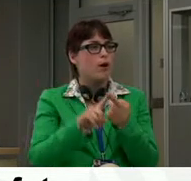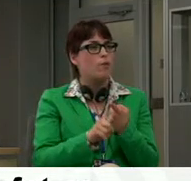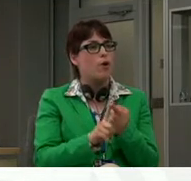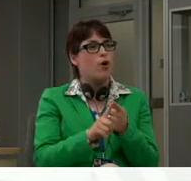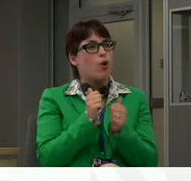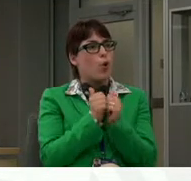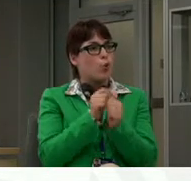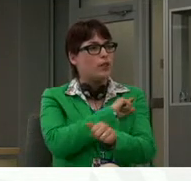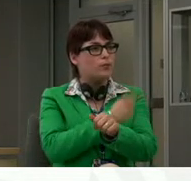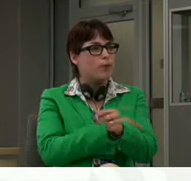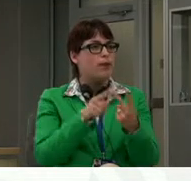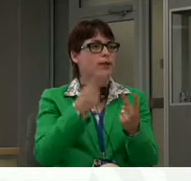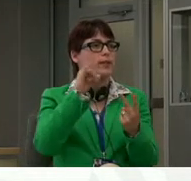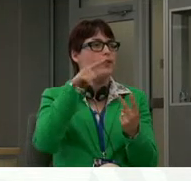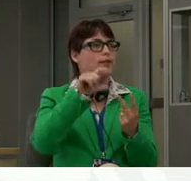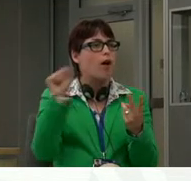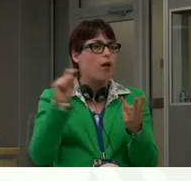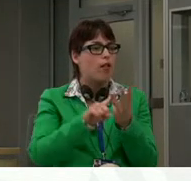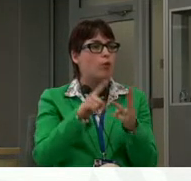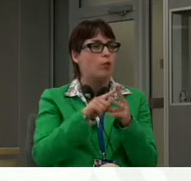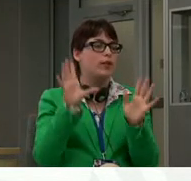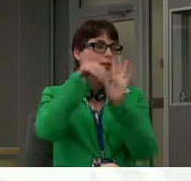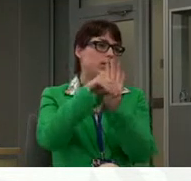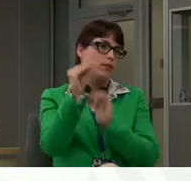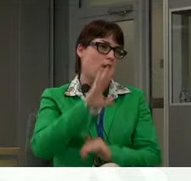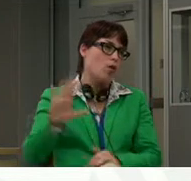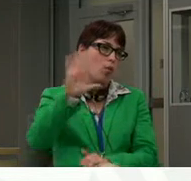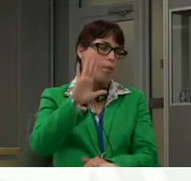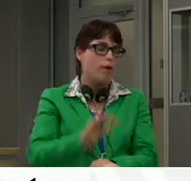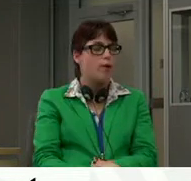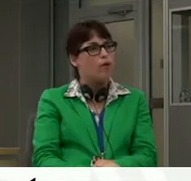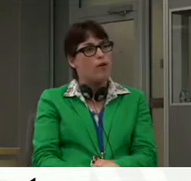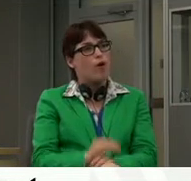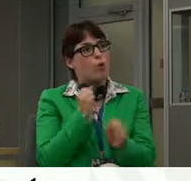three main aspects: competitive, digital, and